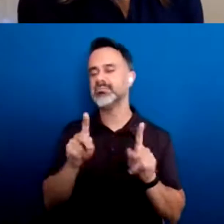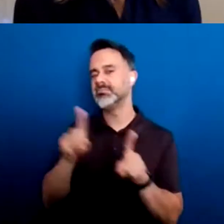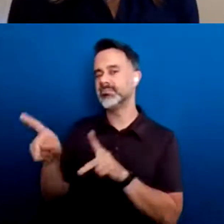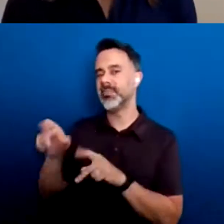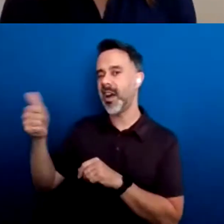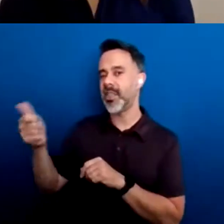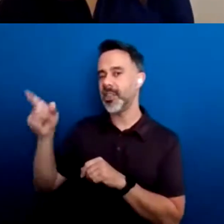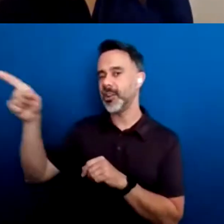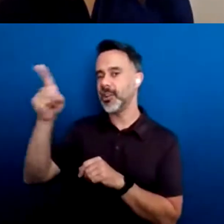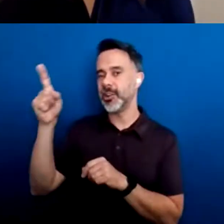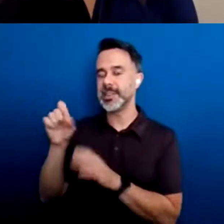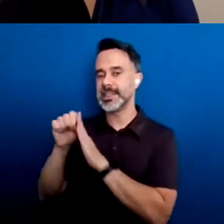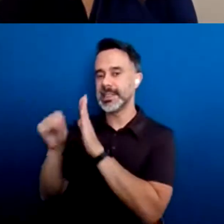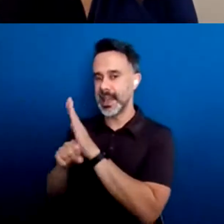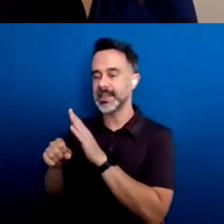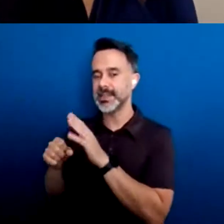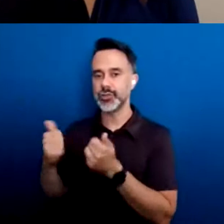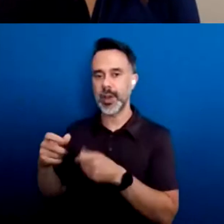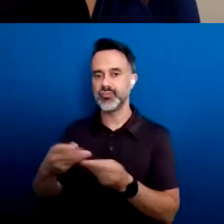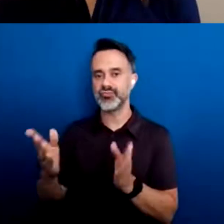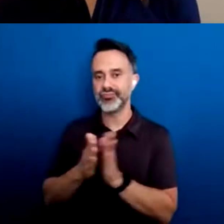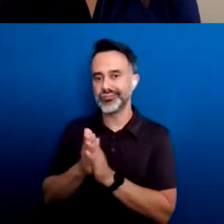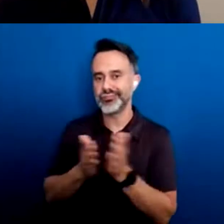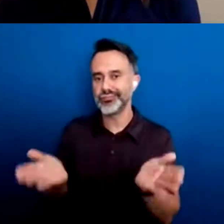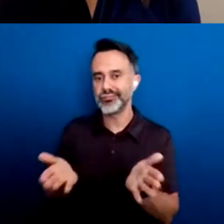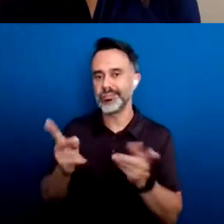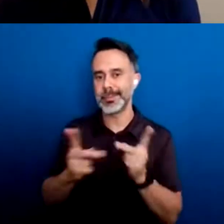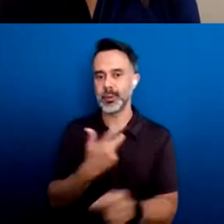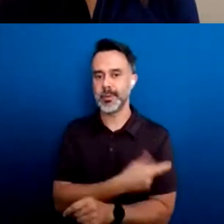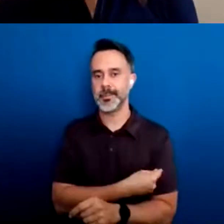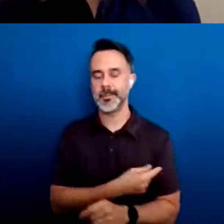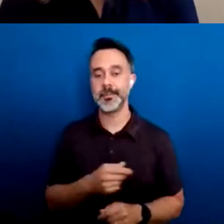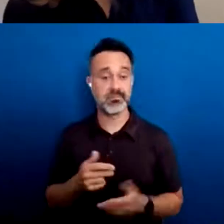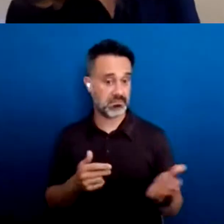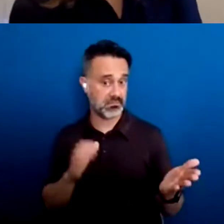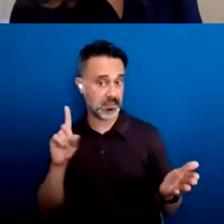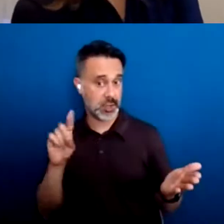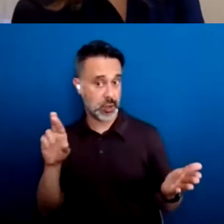drive up vaccination rates. So I think I'll stop there and see if Dr. Cohen has anything to add.